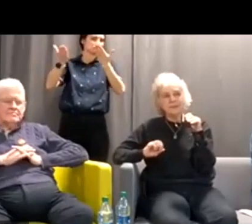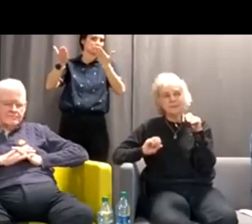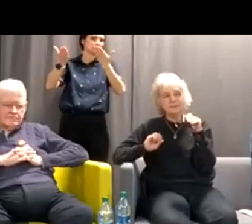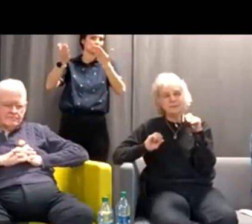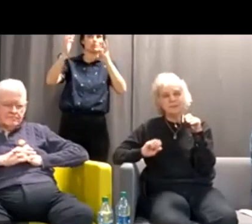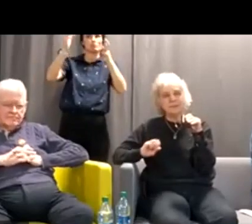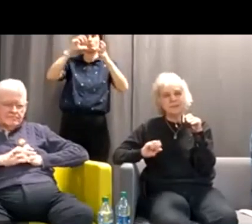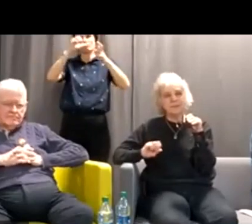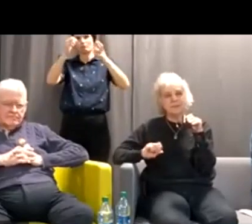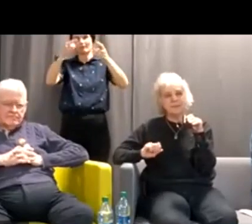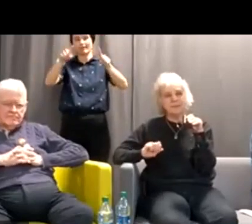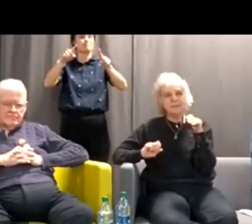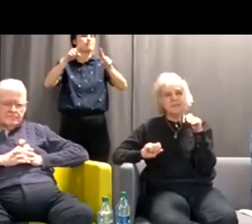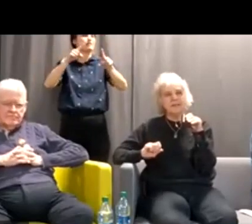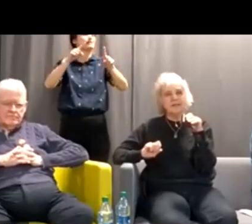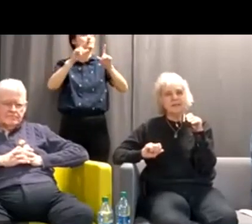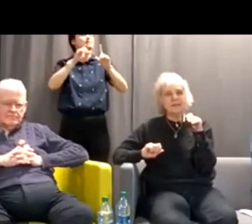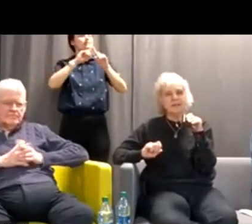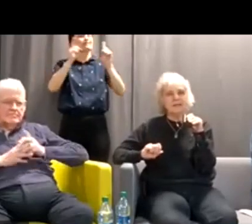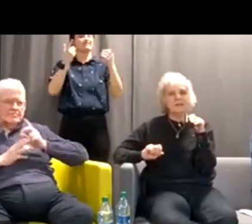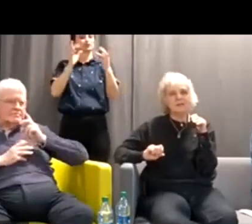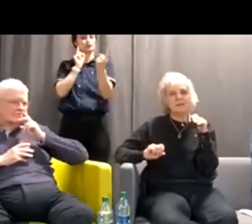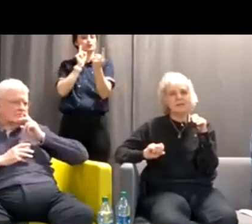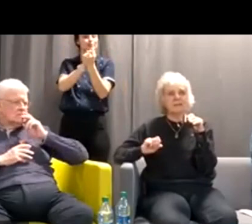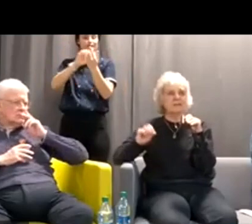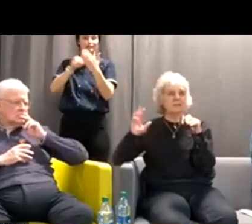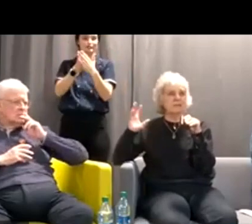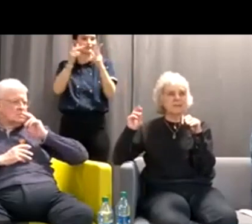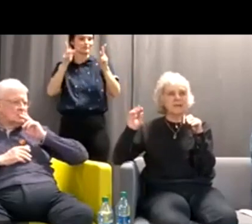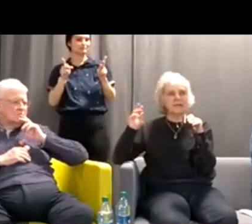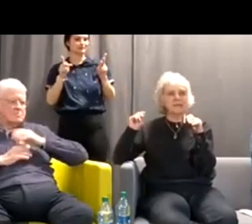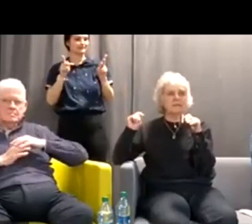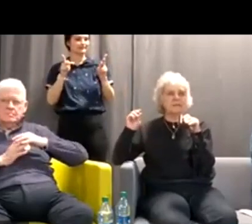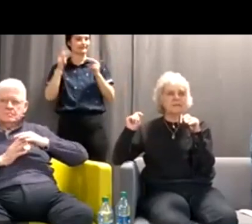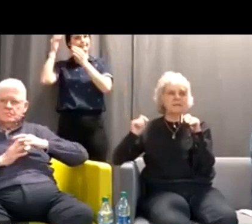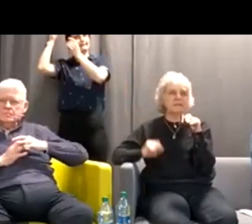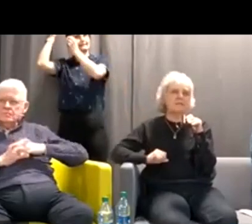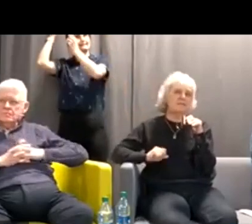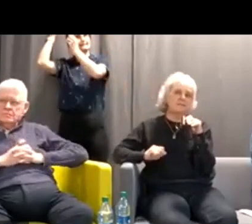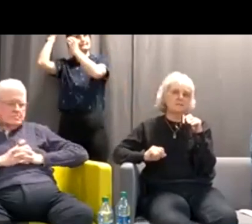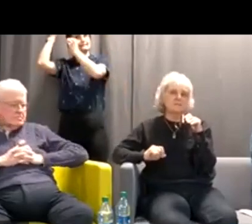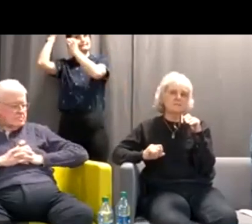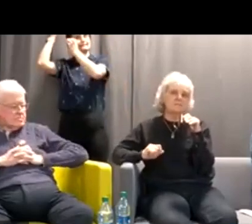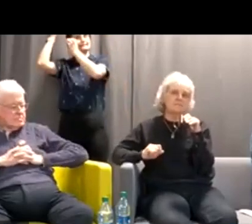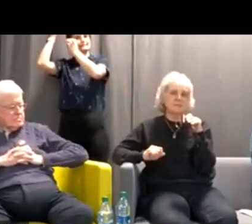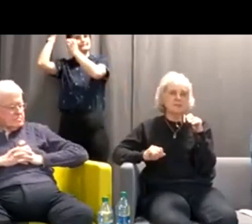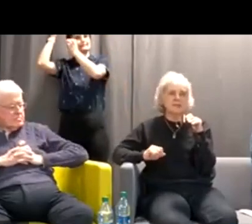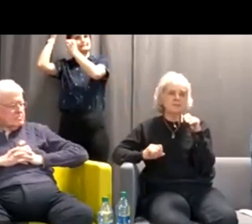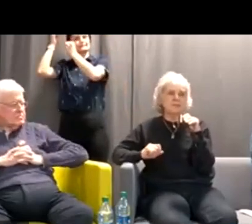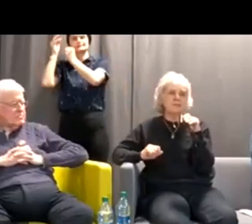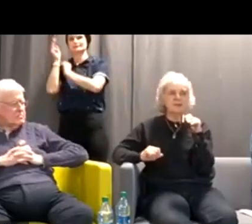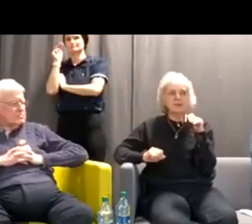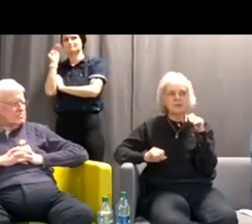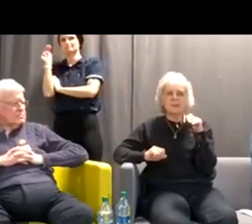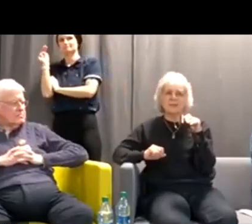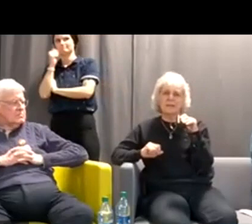because every person I meet, I go through that little thing in my head, that little narrative. Do they